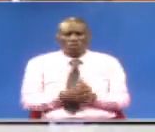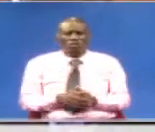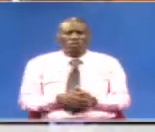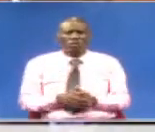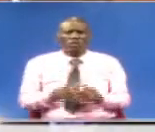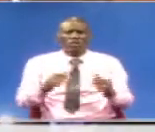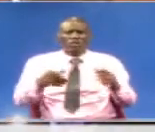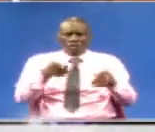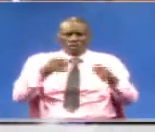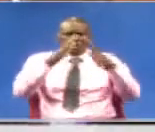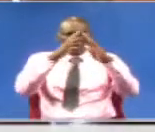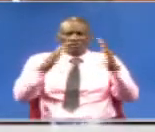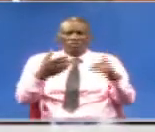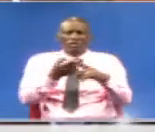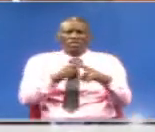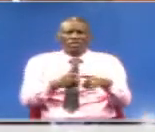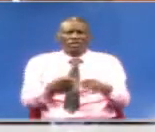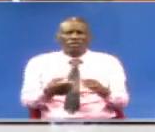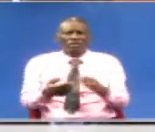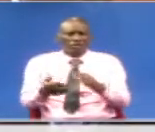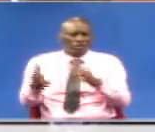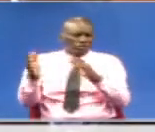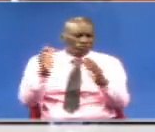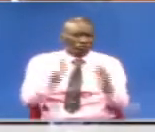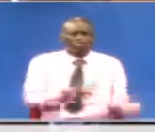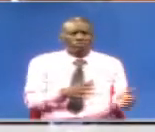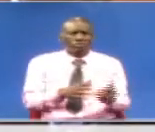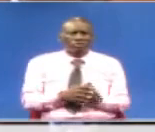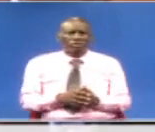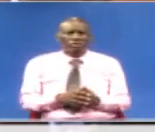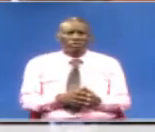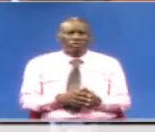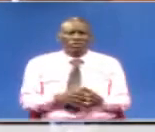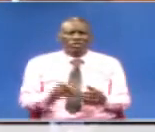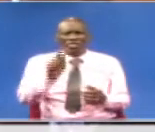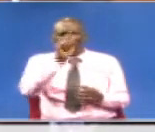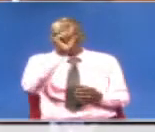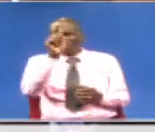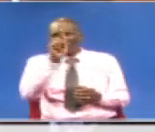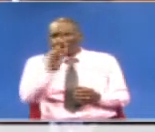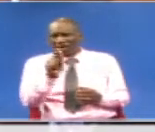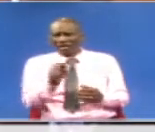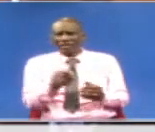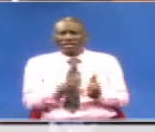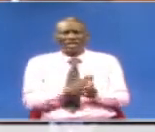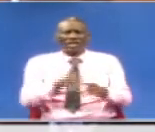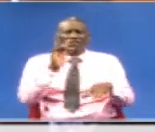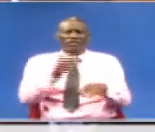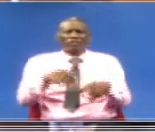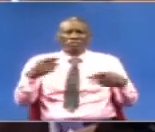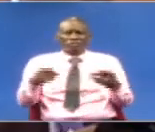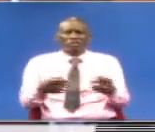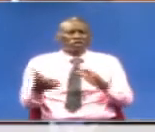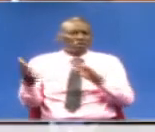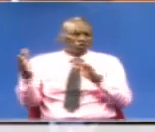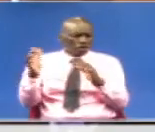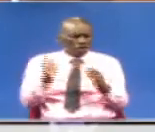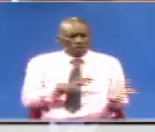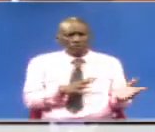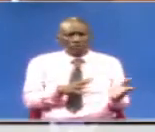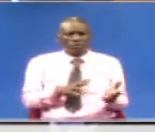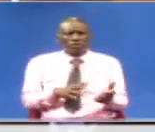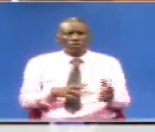You're in a building, then it happens to collapse. Its cracks, they crash down. You collapse, or